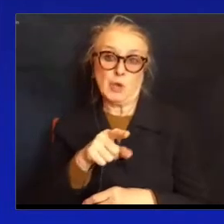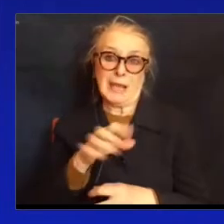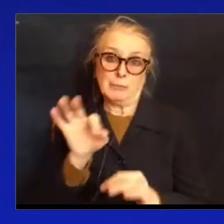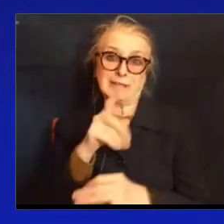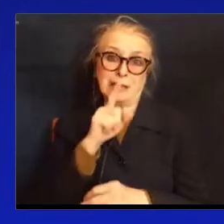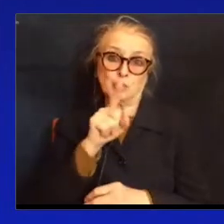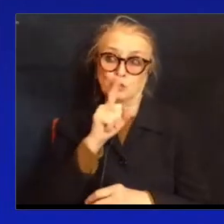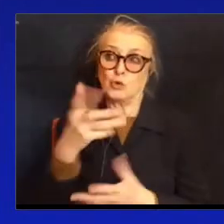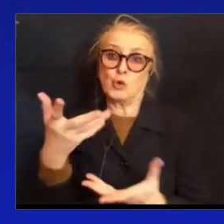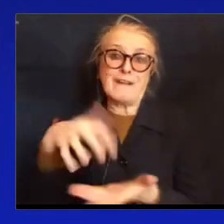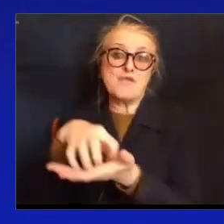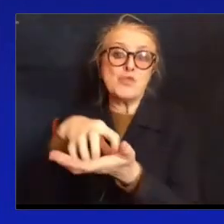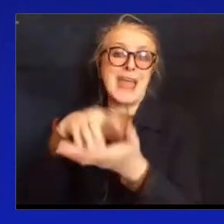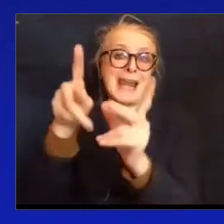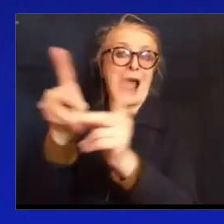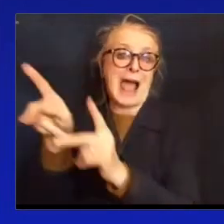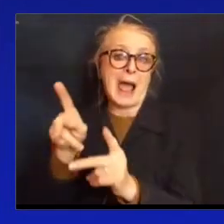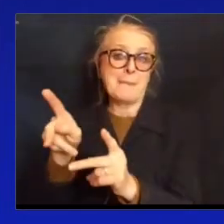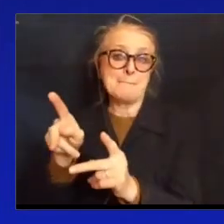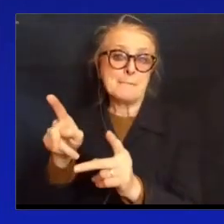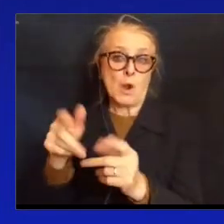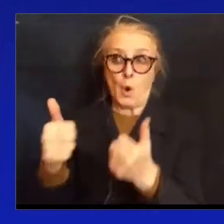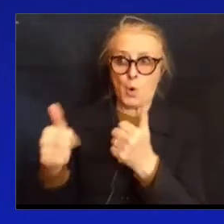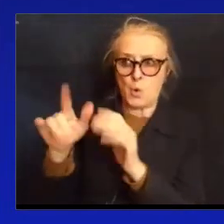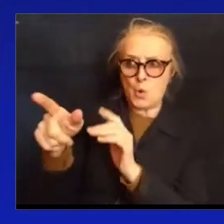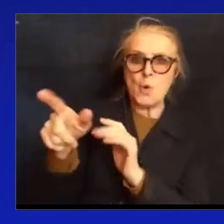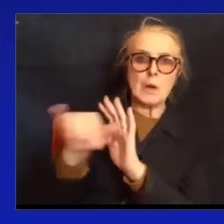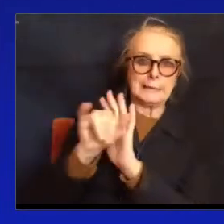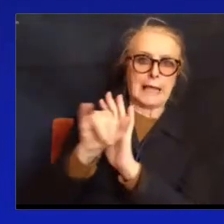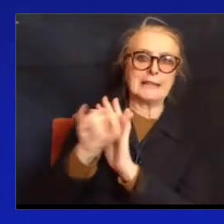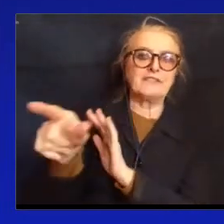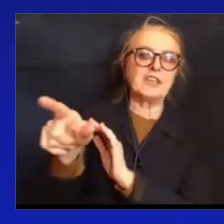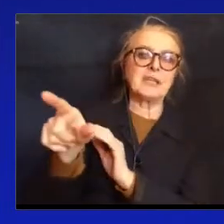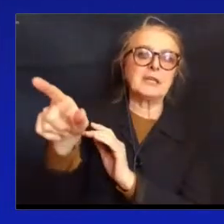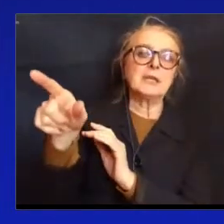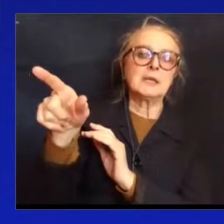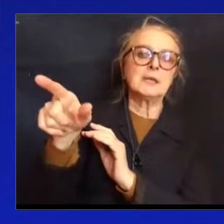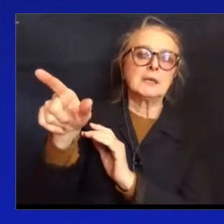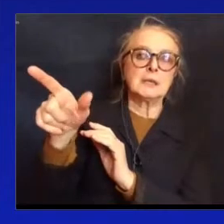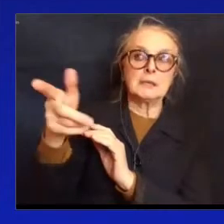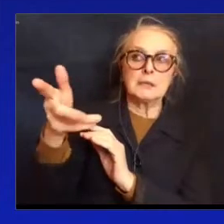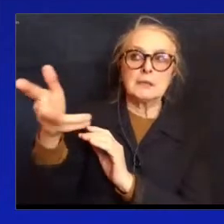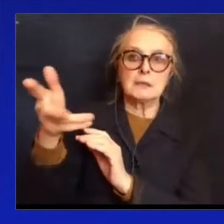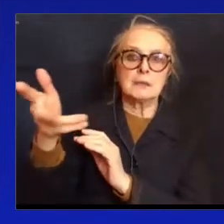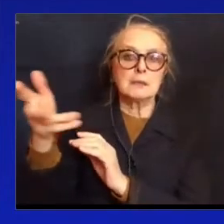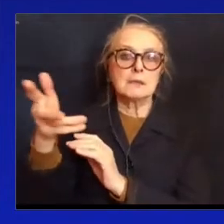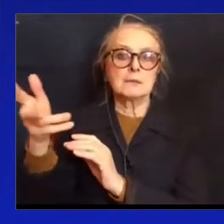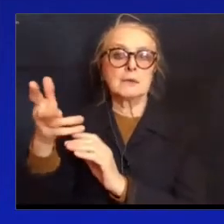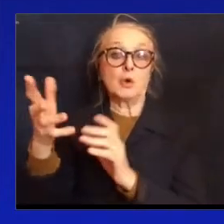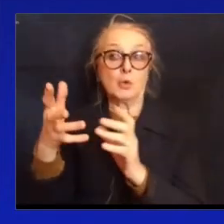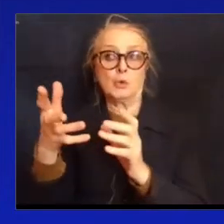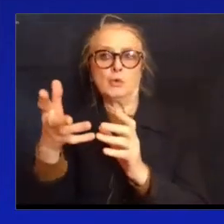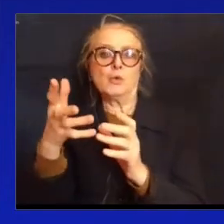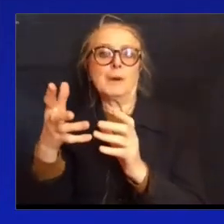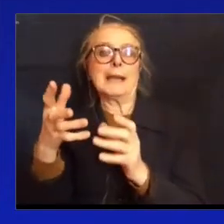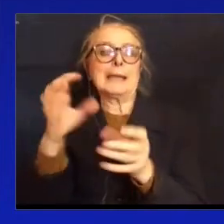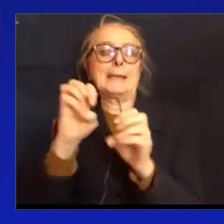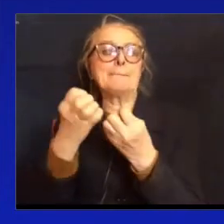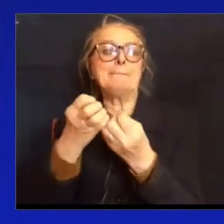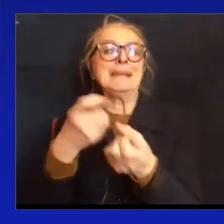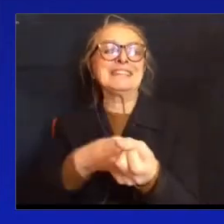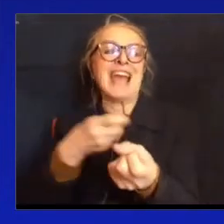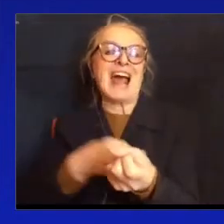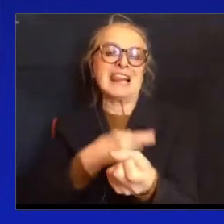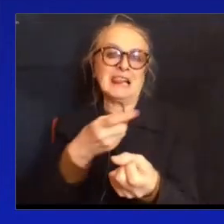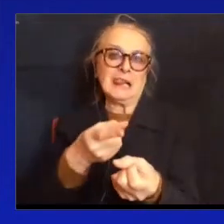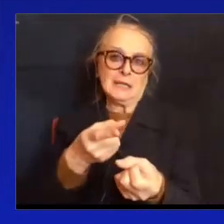identified that are most critical, the public health team, get the vaccine, and that's going to be done provincially. So yeah, there may be now